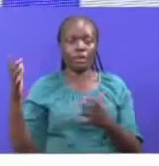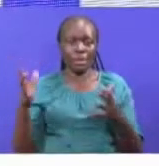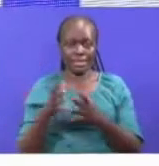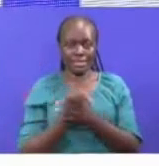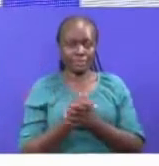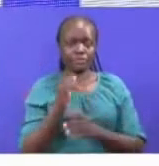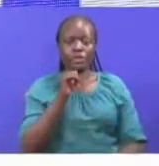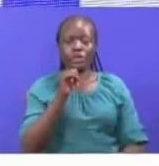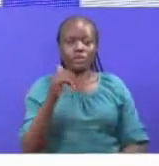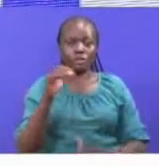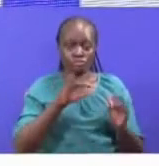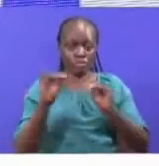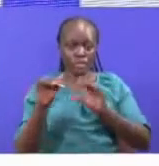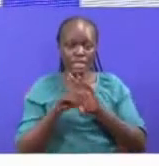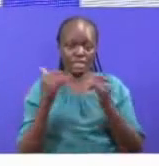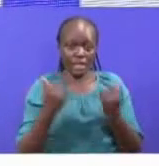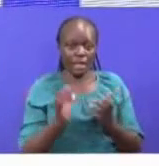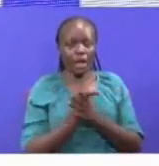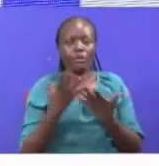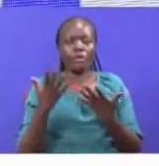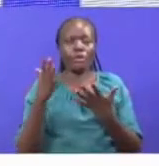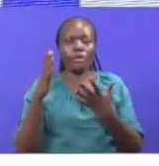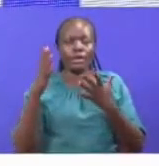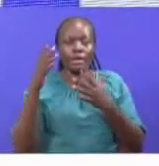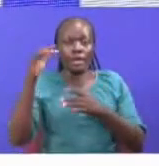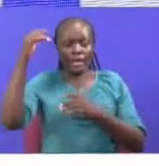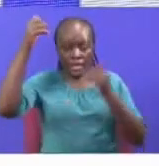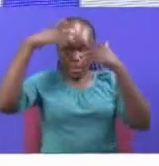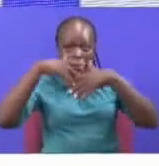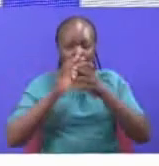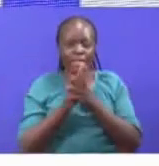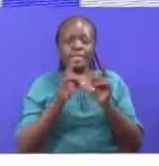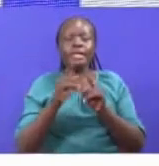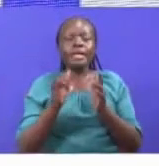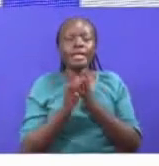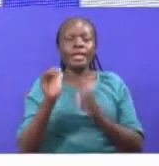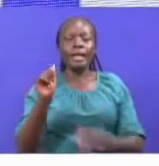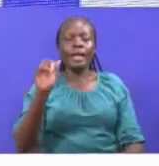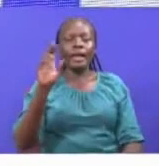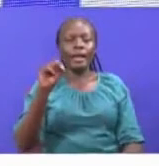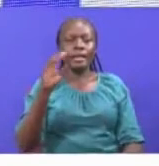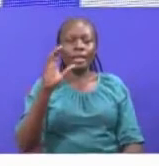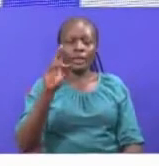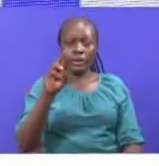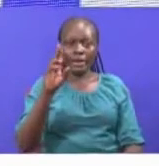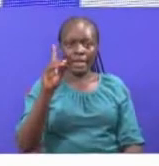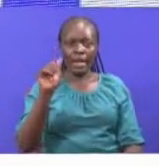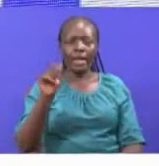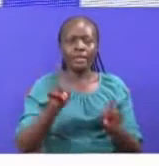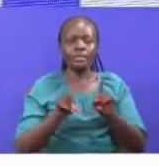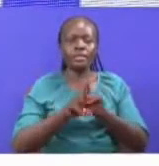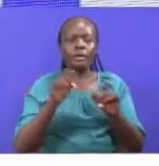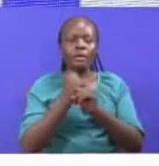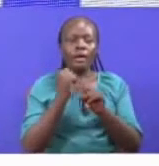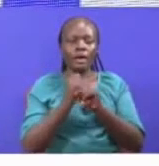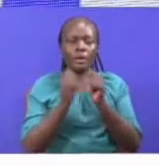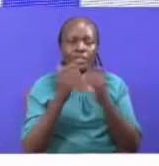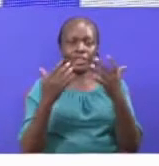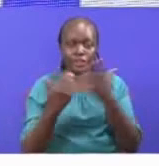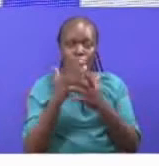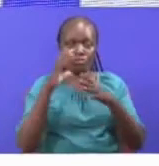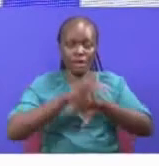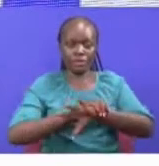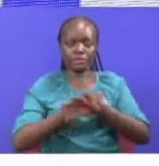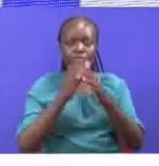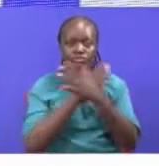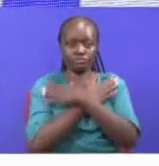the current democracy. As Kennedy Kimani now reports, the United Democratic Alliance says it will join forces with its newly found